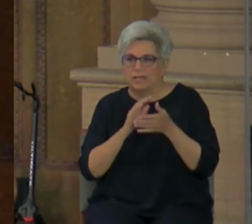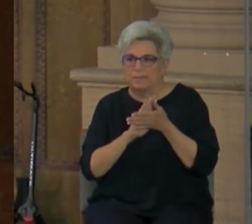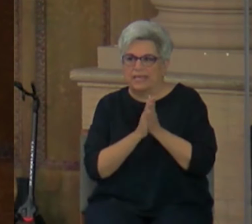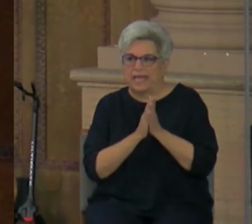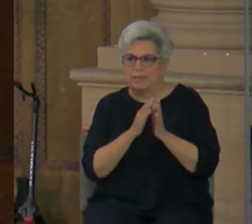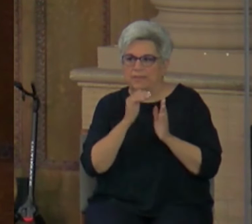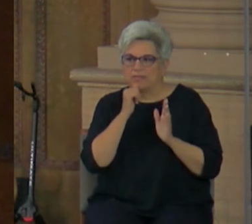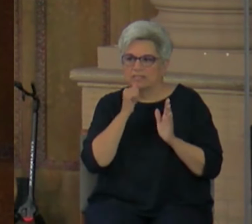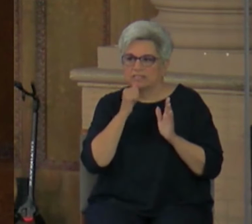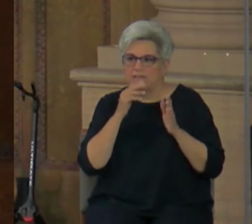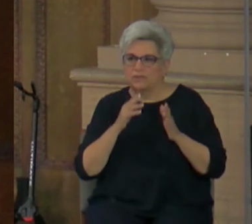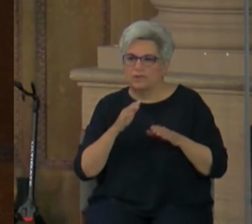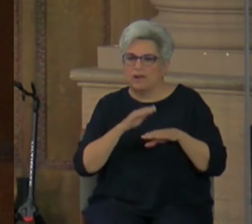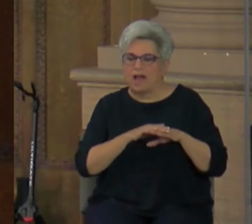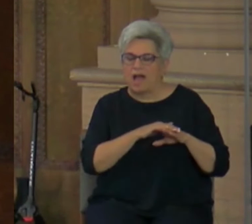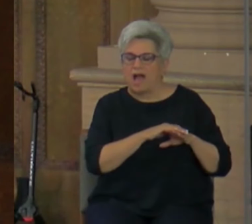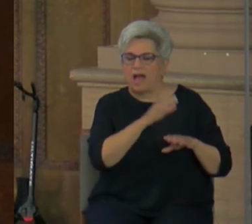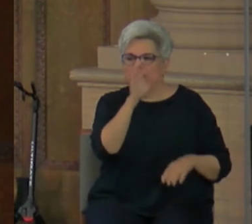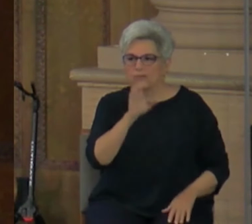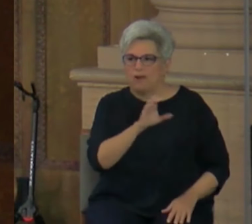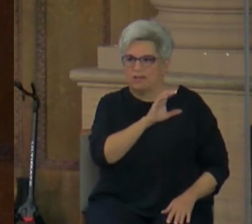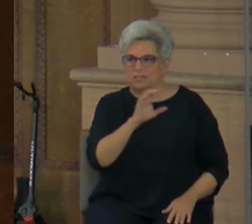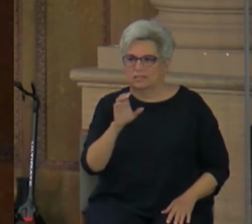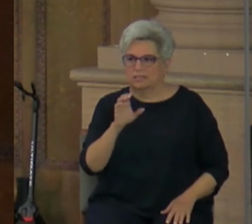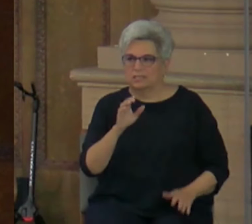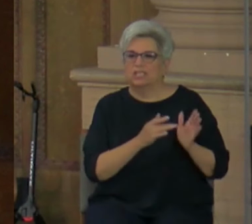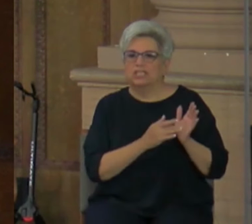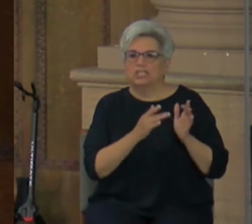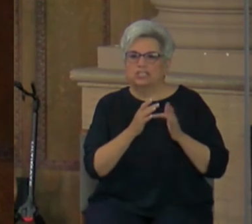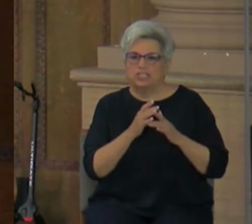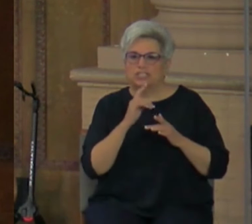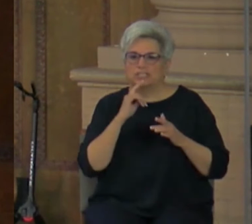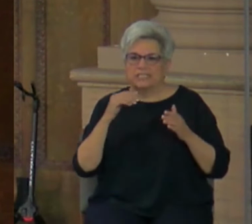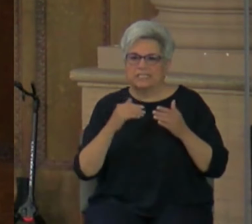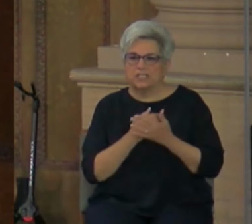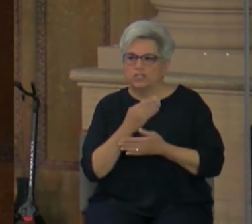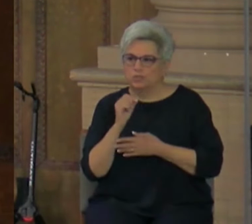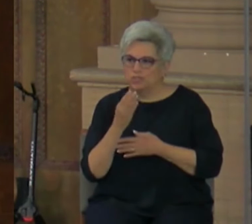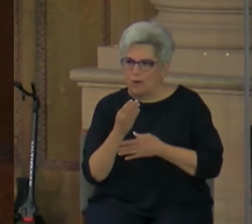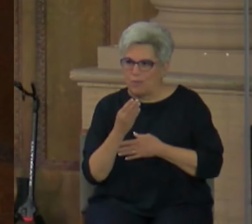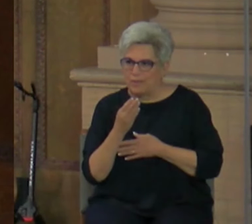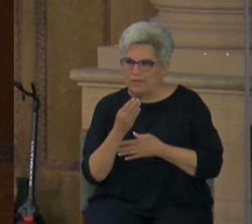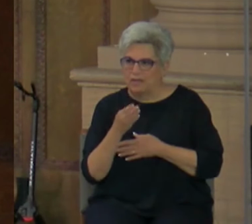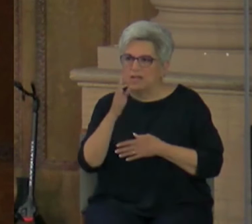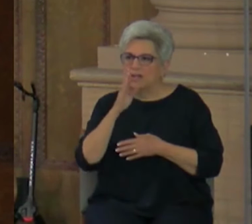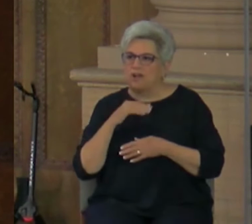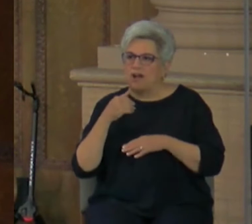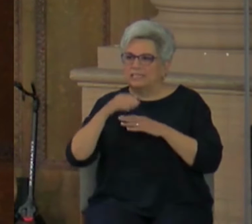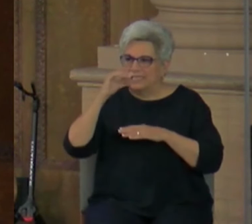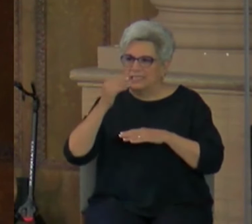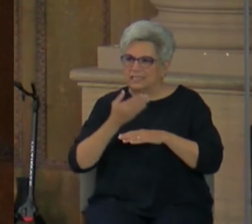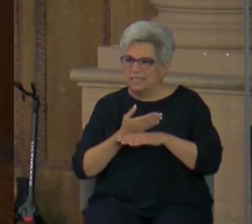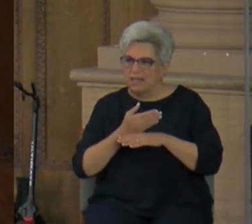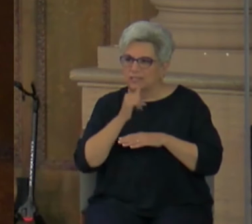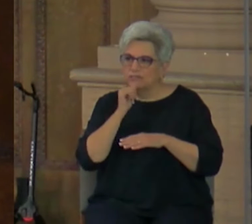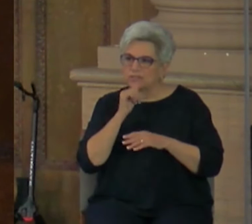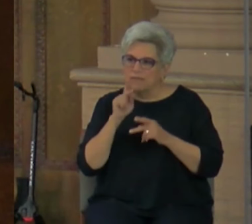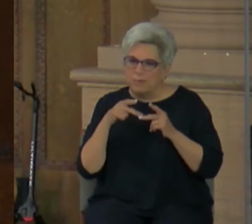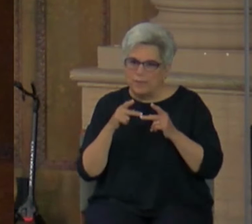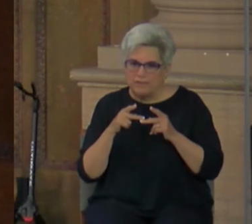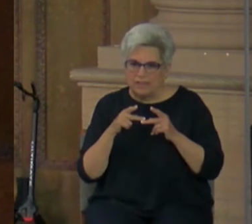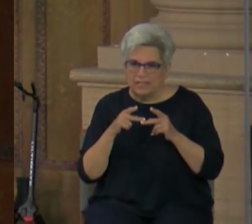In a sense, he becomes a Job who comes and suffers perfectly, faithfully, never doubting his